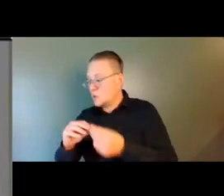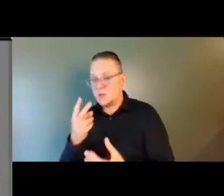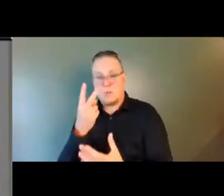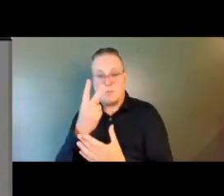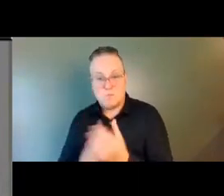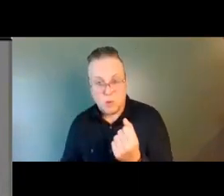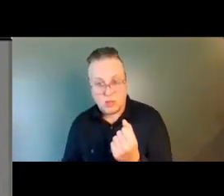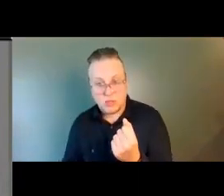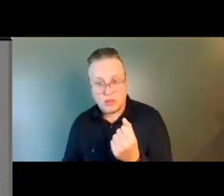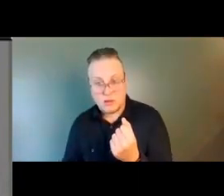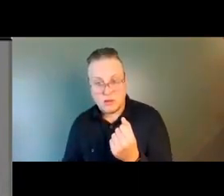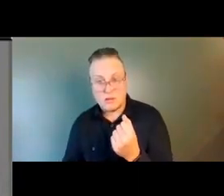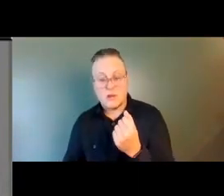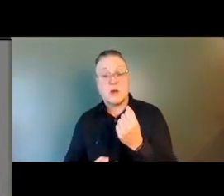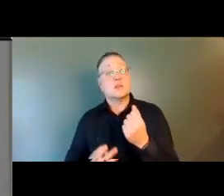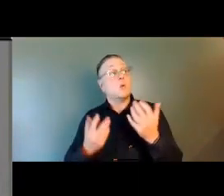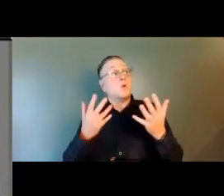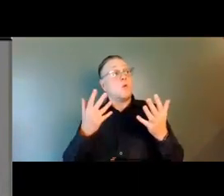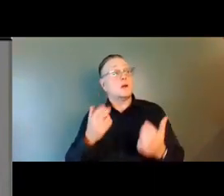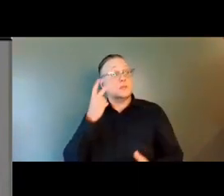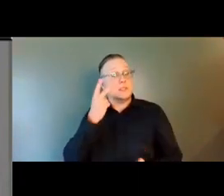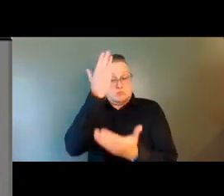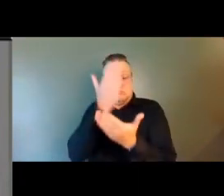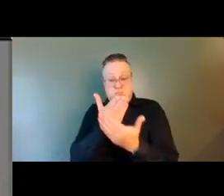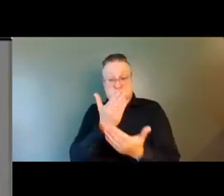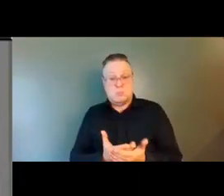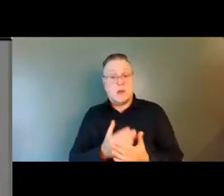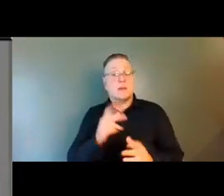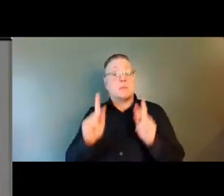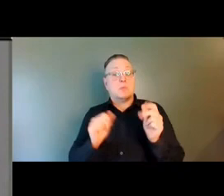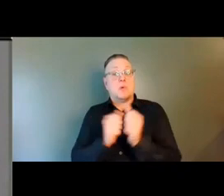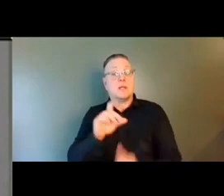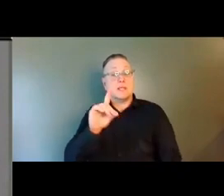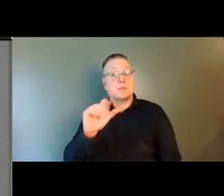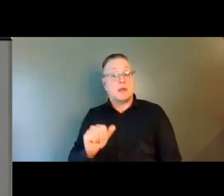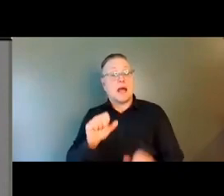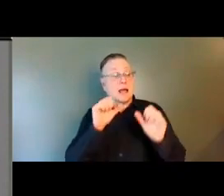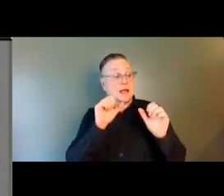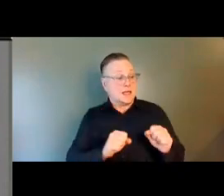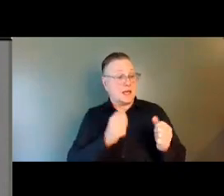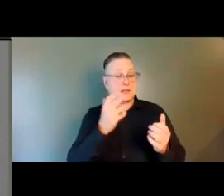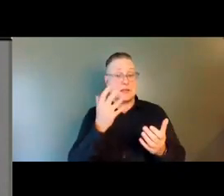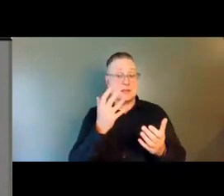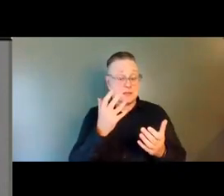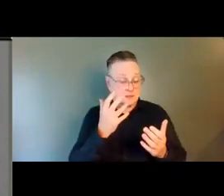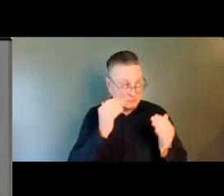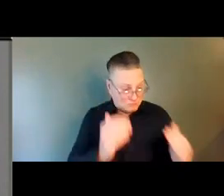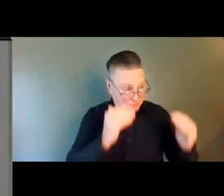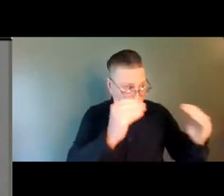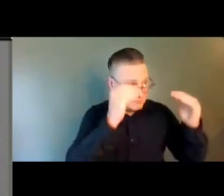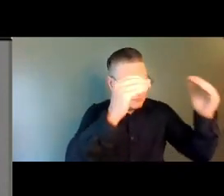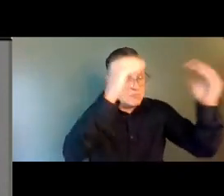with disabilities to find employment, while we also pay great attention to the quality of employment for people with